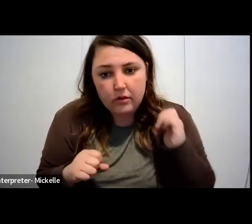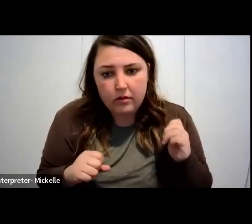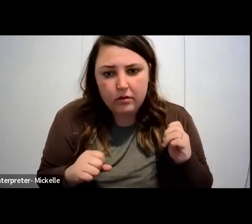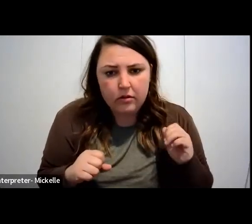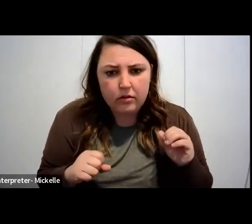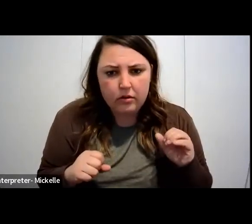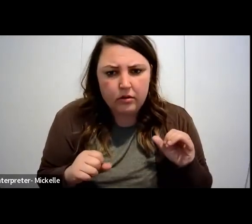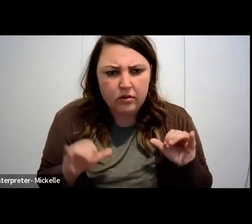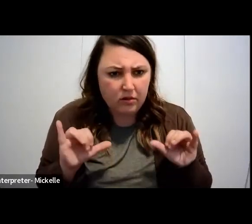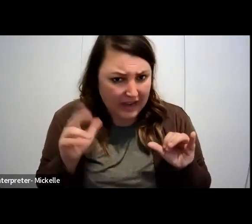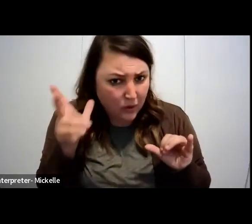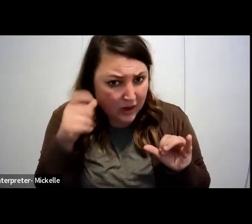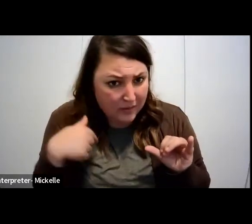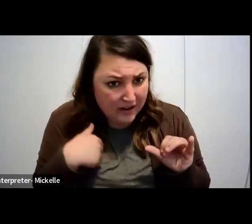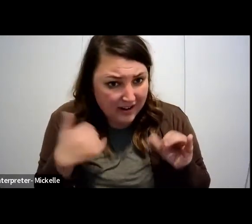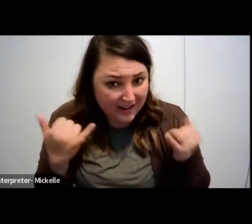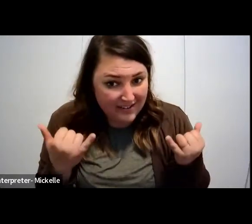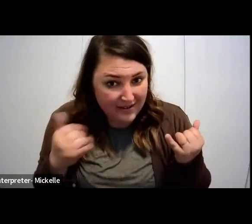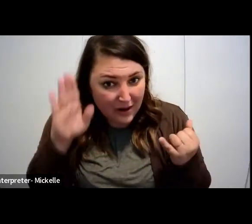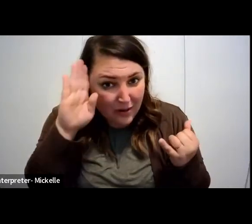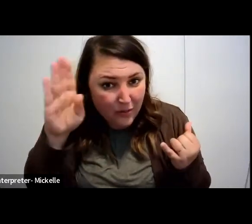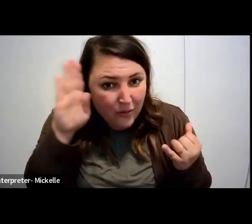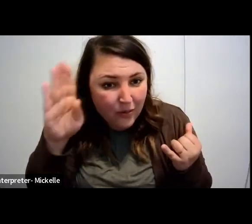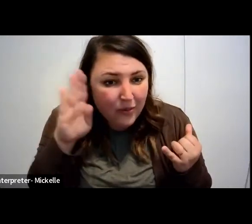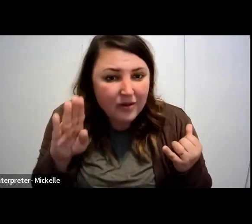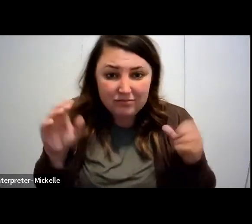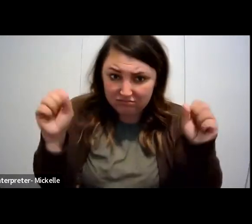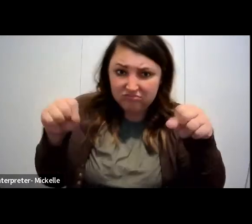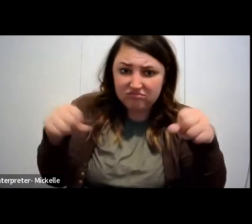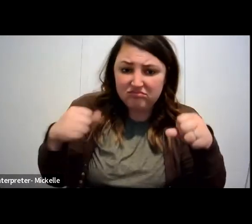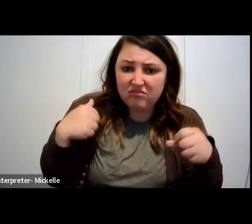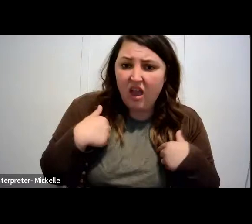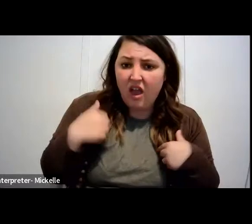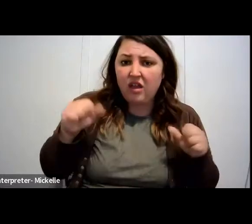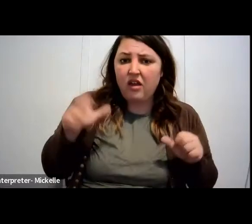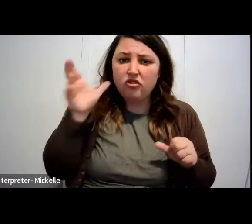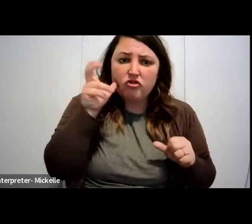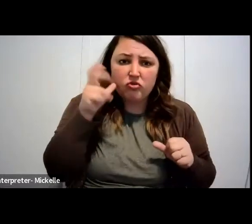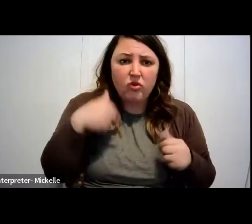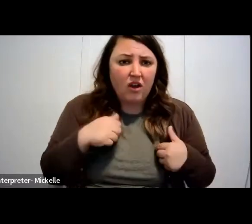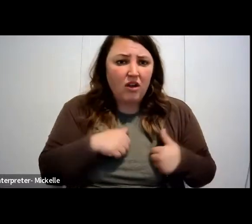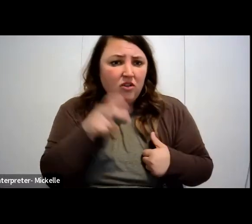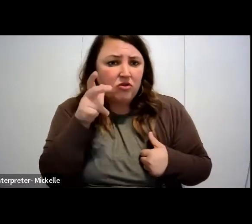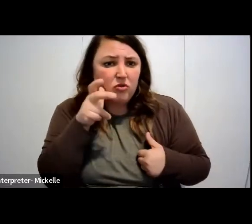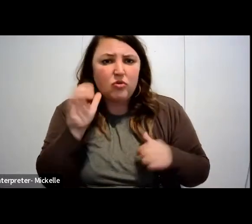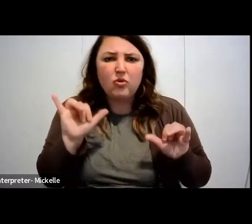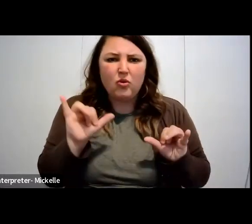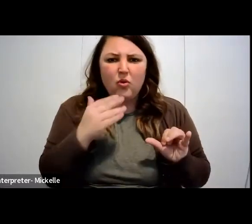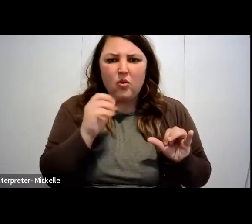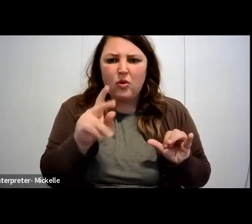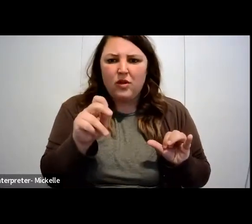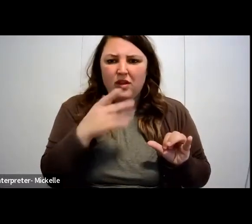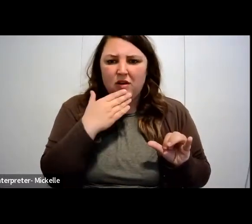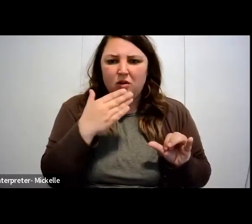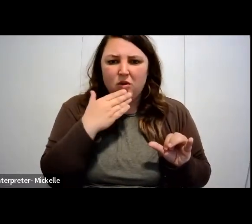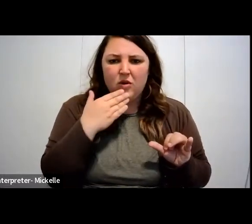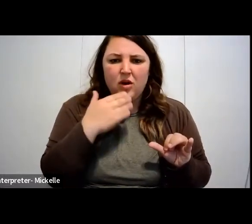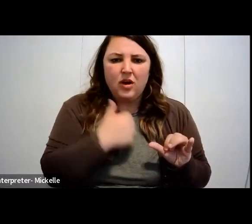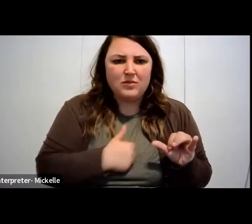Do you hear me, colleagues? Yes, we can hear you. I can hear you. Oh, thank you. I'm sorry for